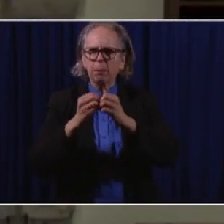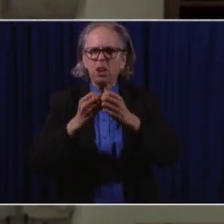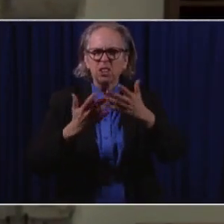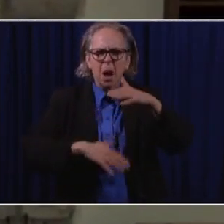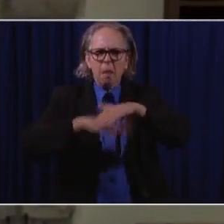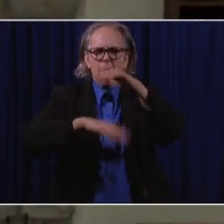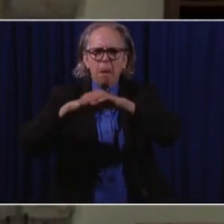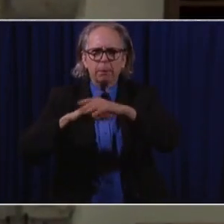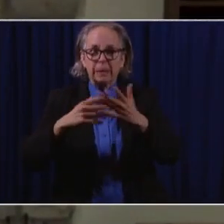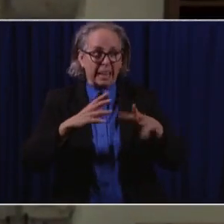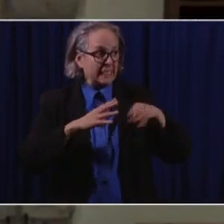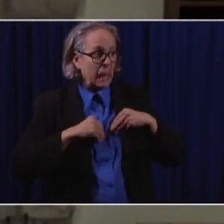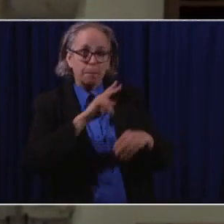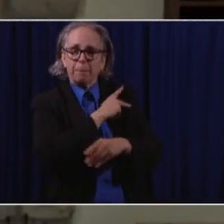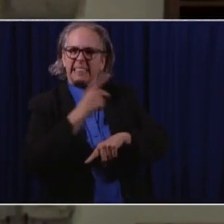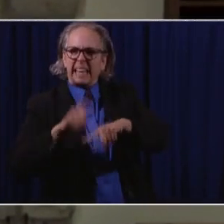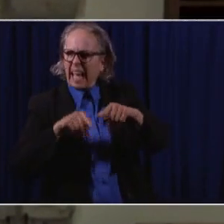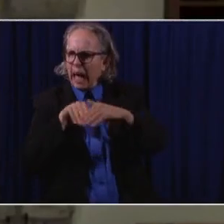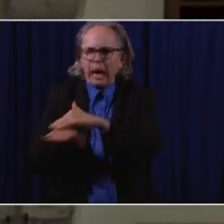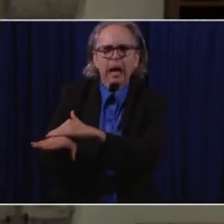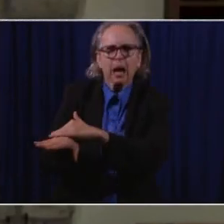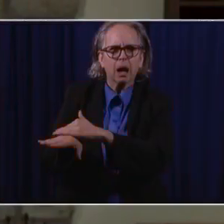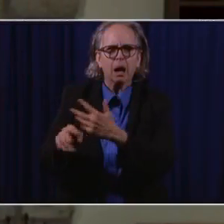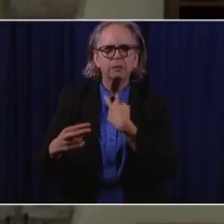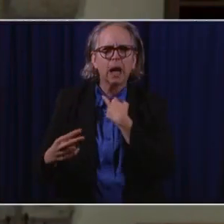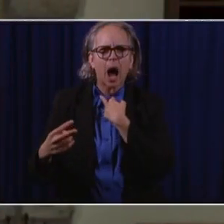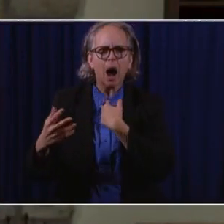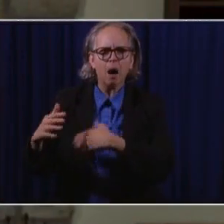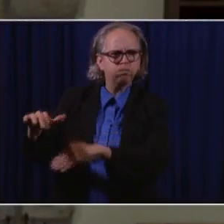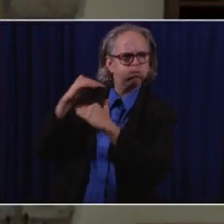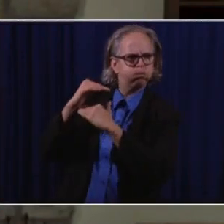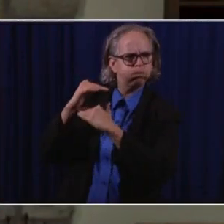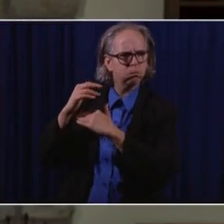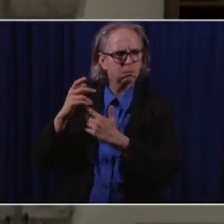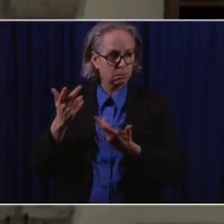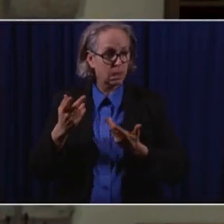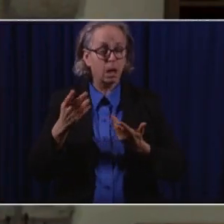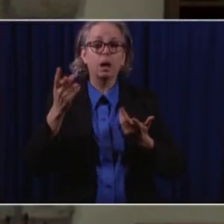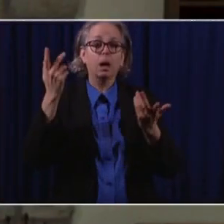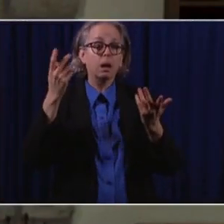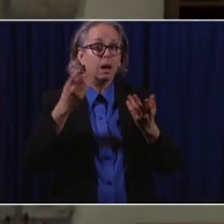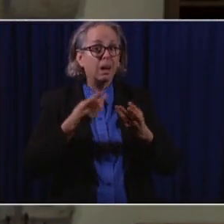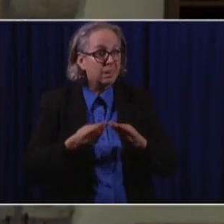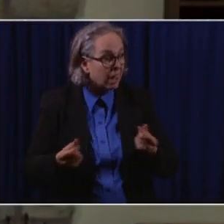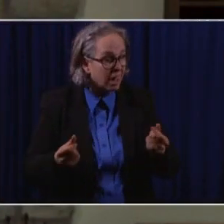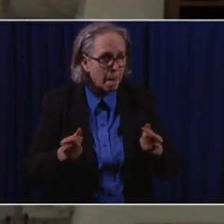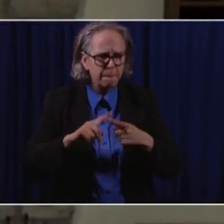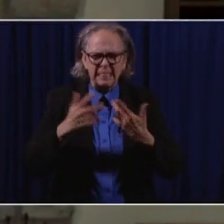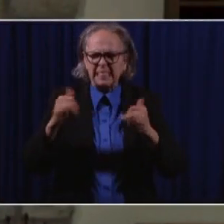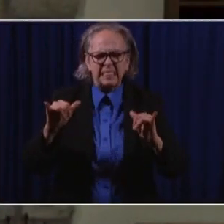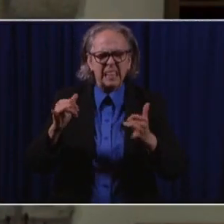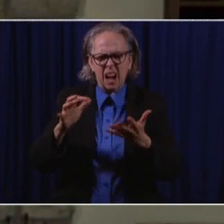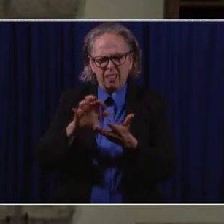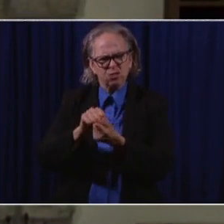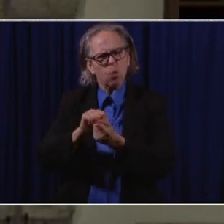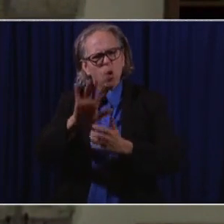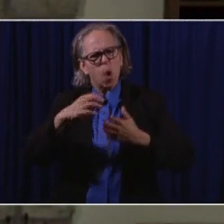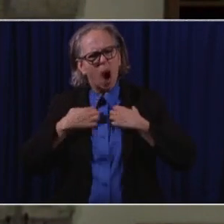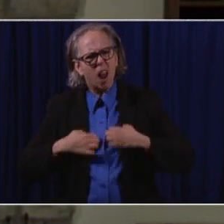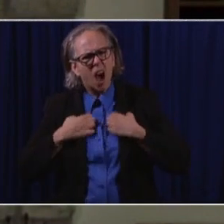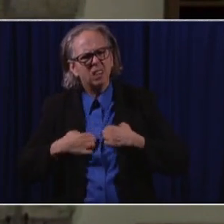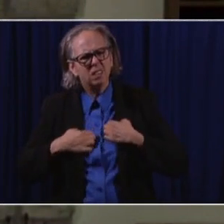from the COVID who do in fact recover. But as I go through the statistics today and kind of bring you up to